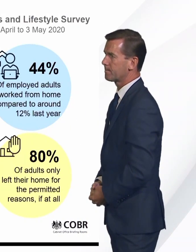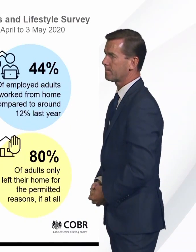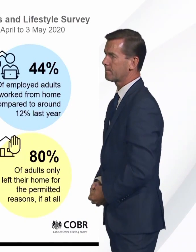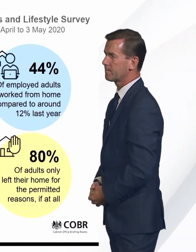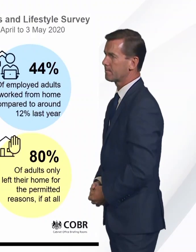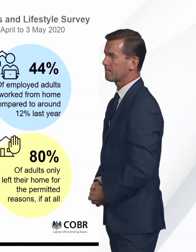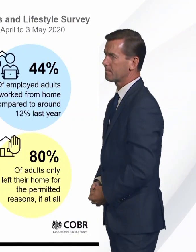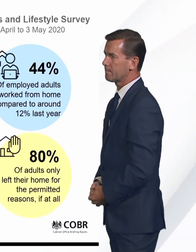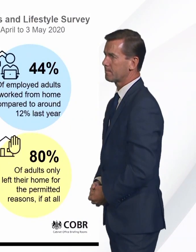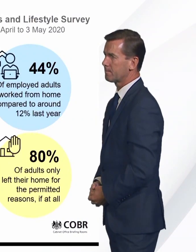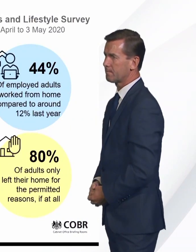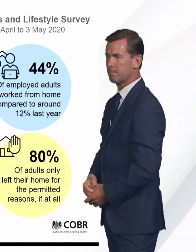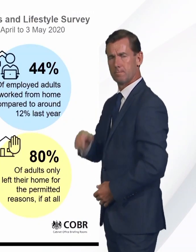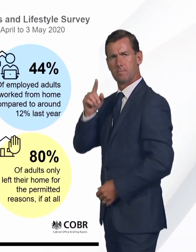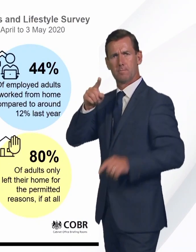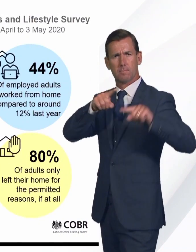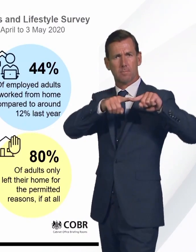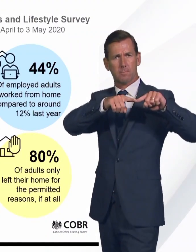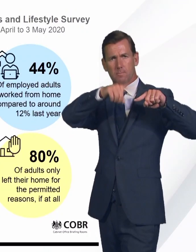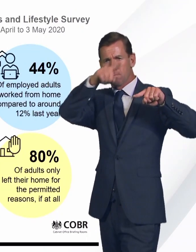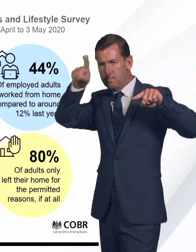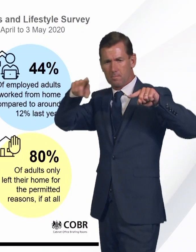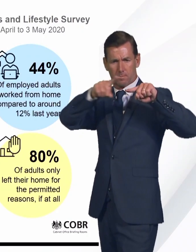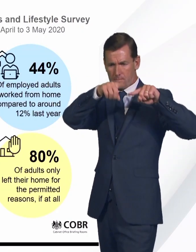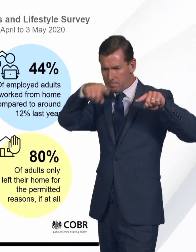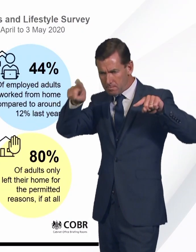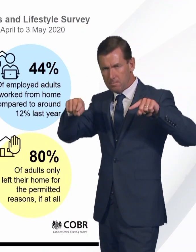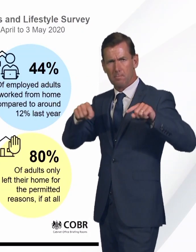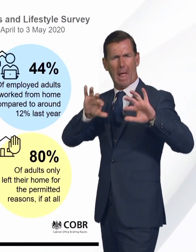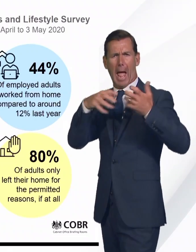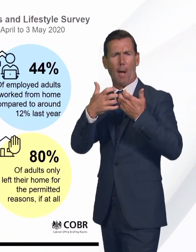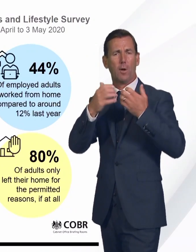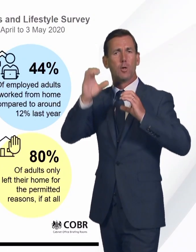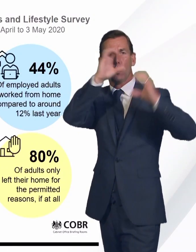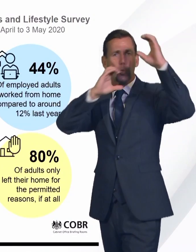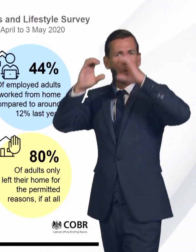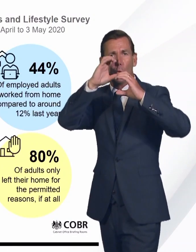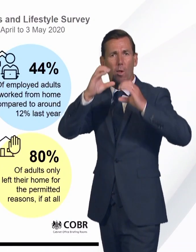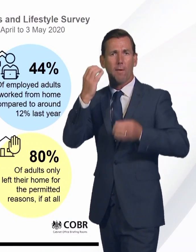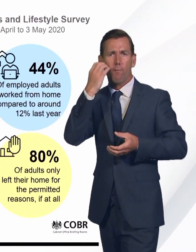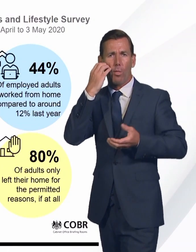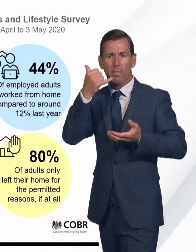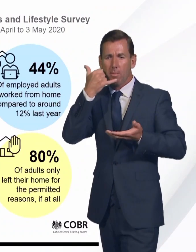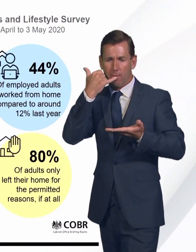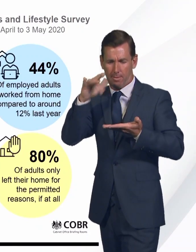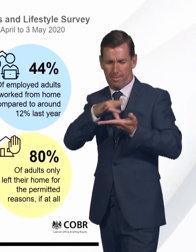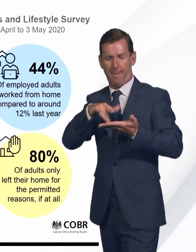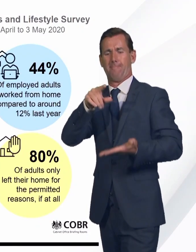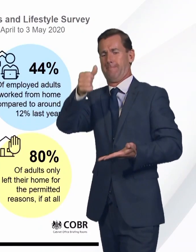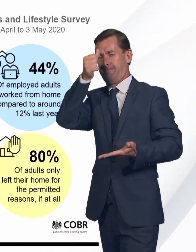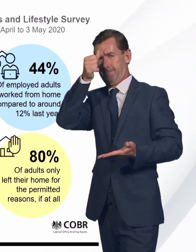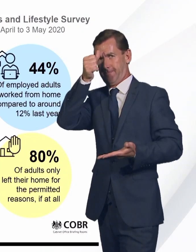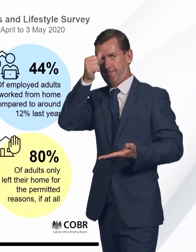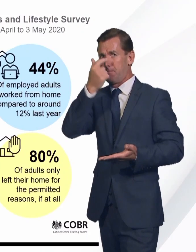So the data on the left is from Google mobility data. Obviously, there's a little bit, we can't control exactly